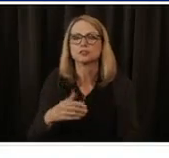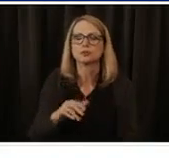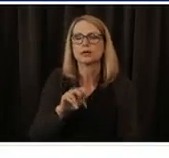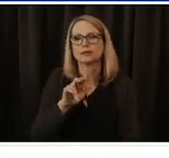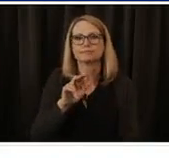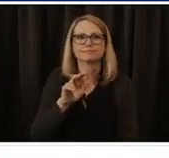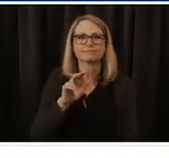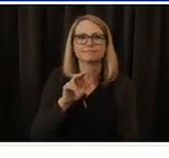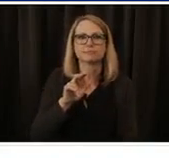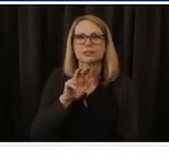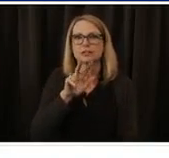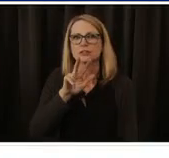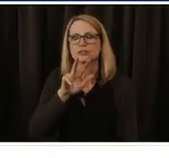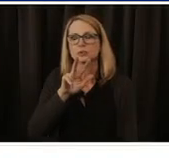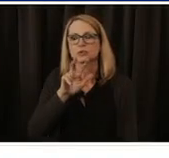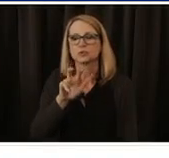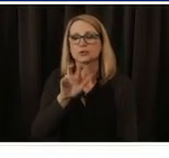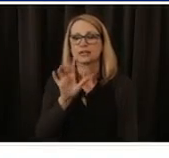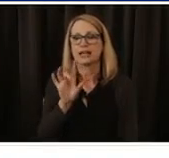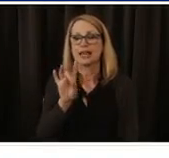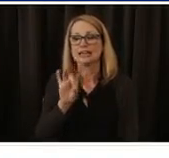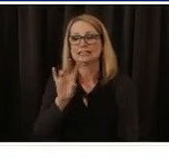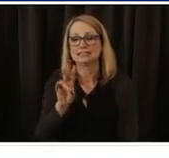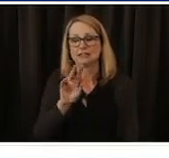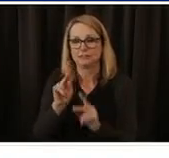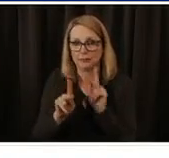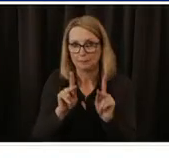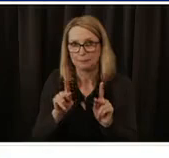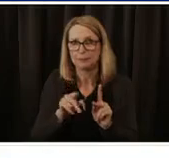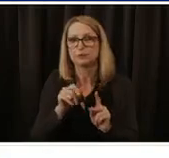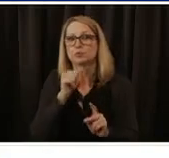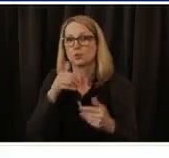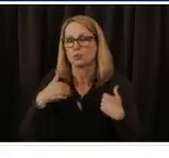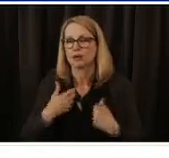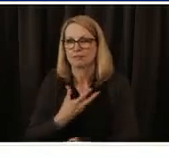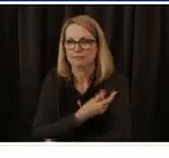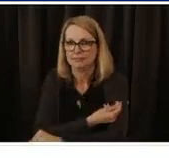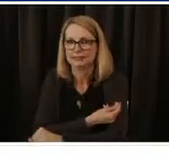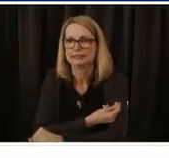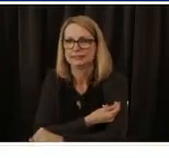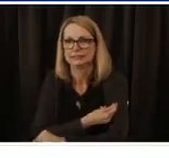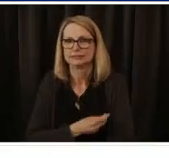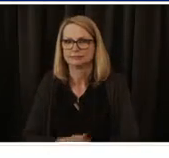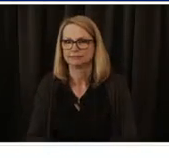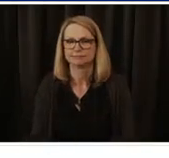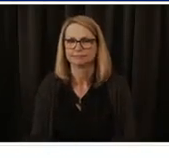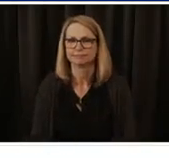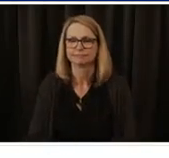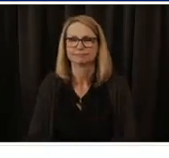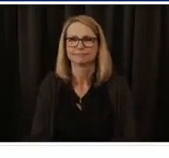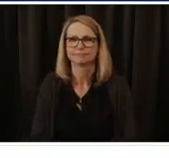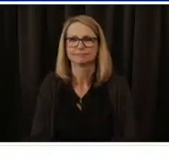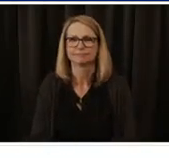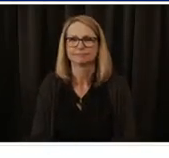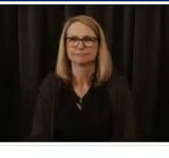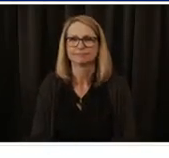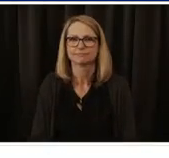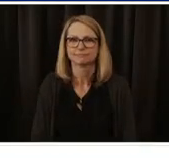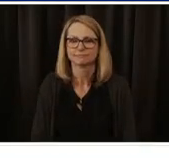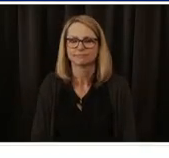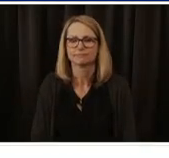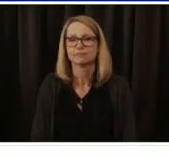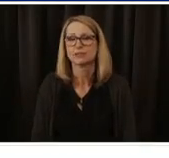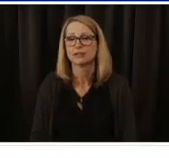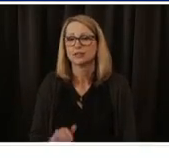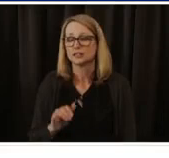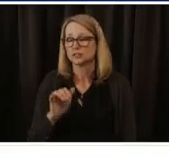387 unvaccinated people went on to become cases that week. Next slide. And so with those 2 numbers, if we put those together as